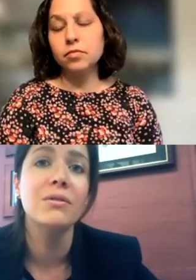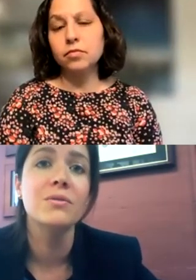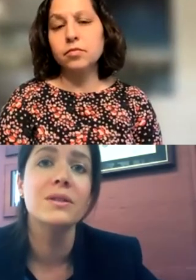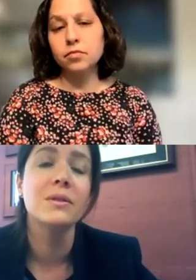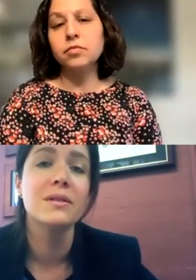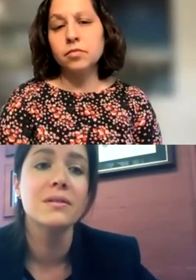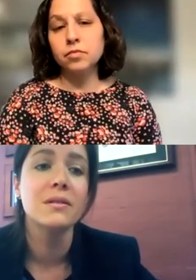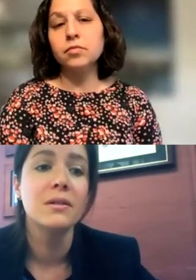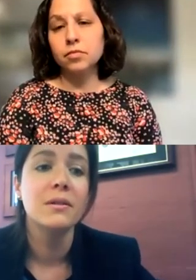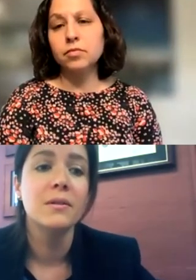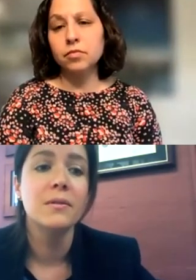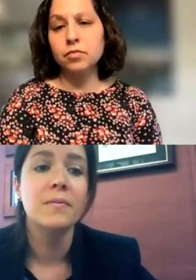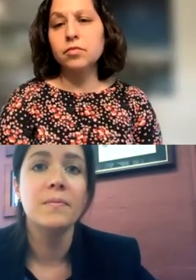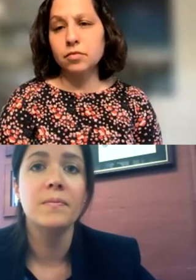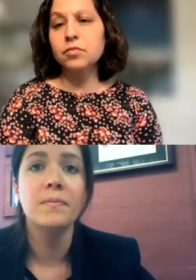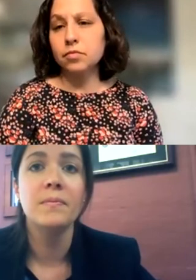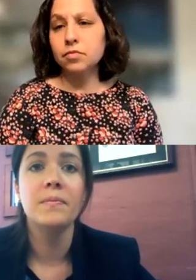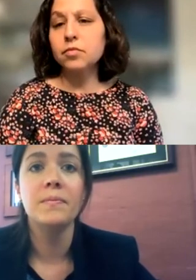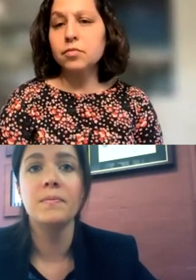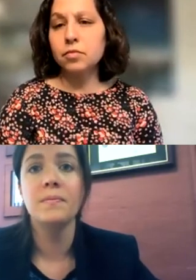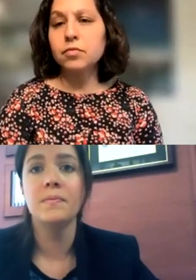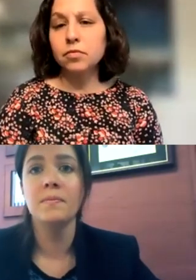bridge to those resources. Mm-hmm.